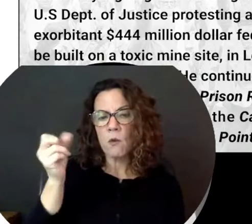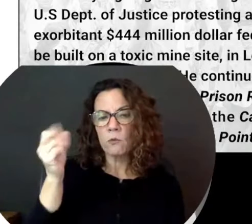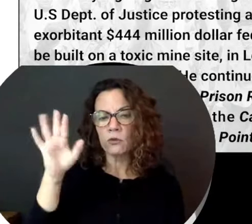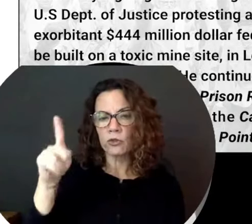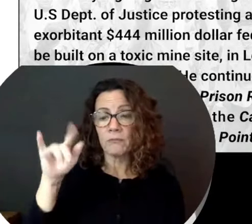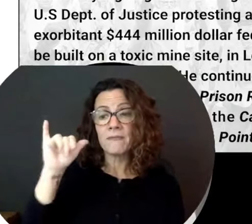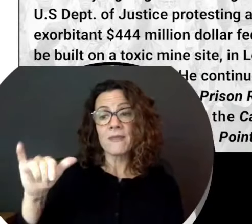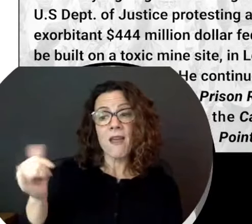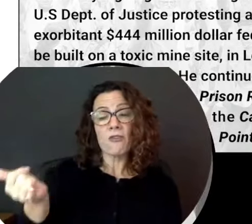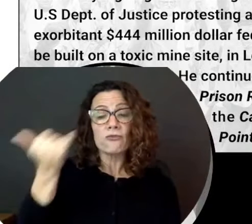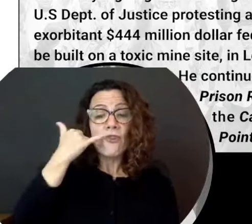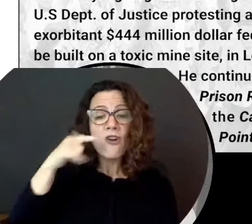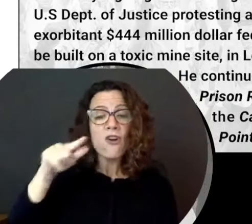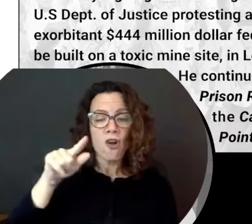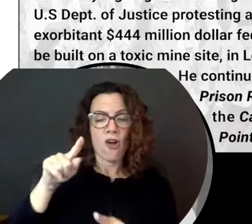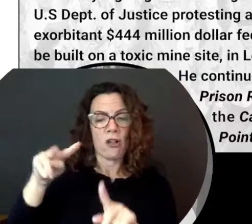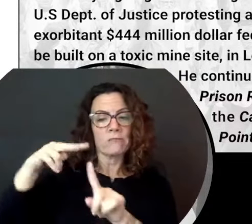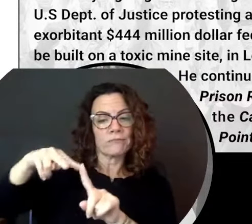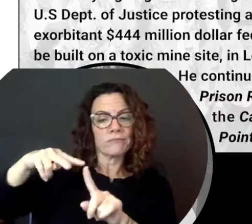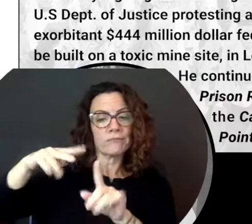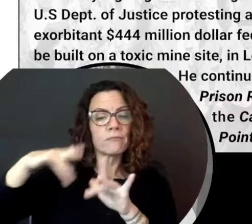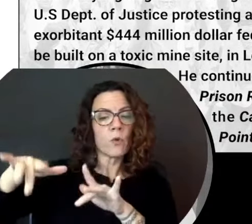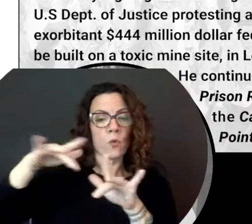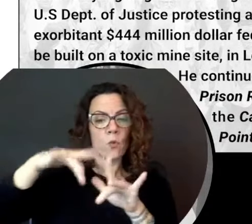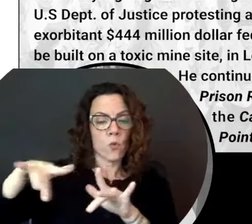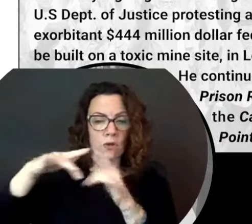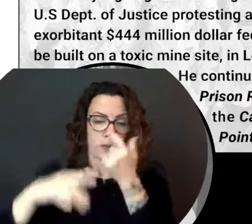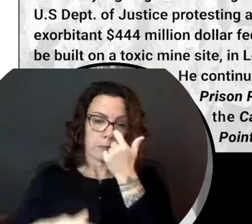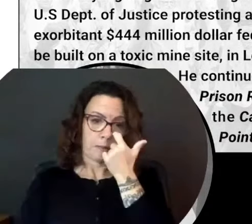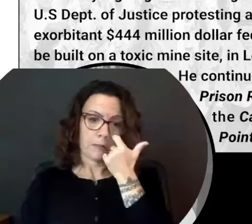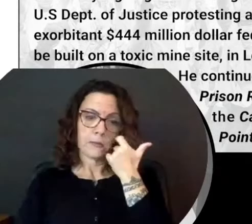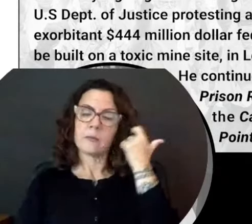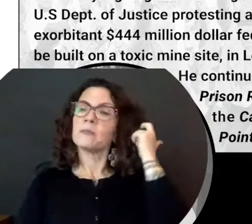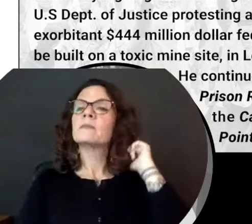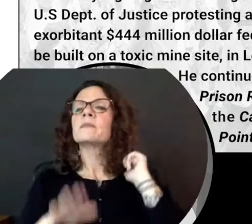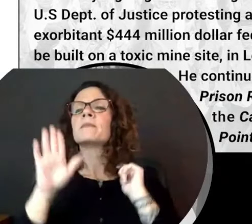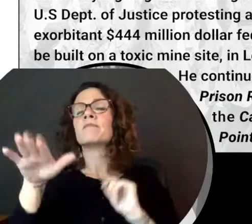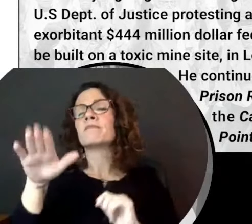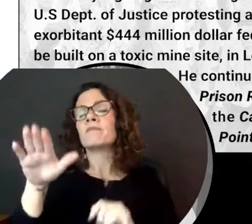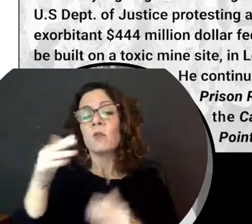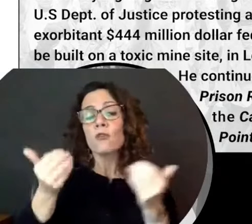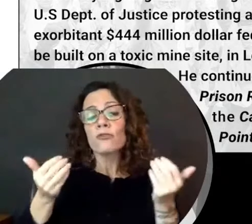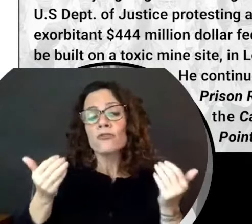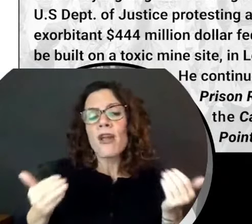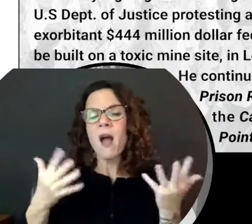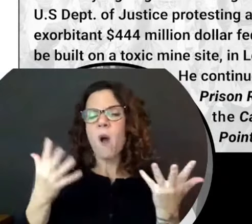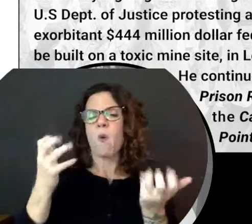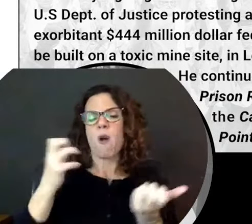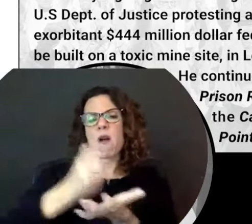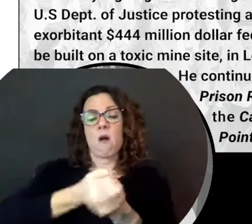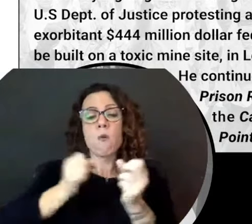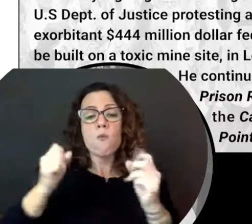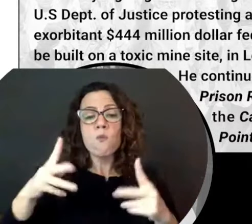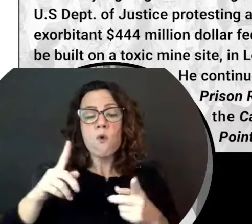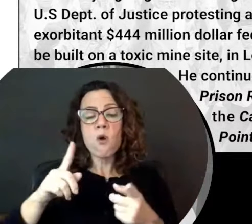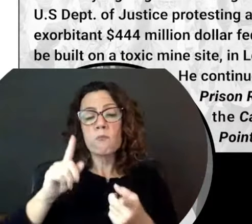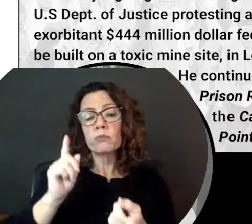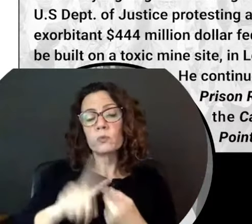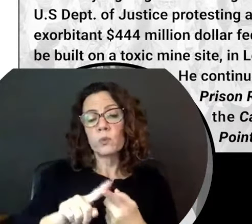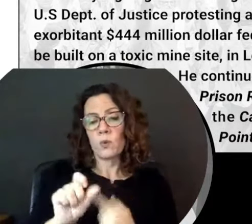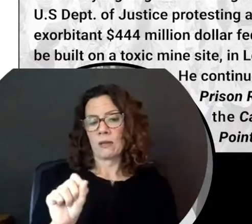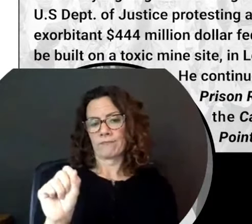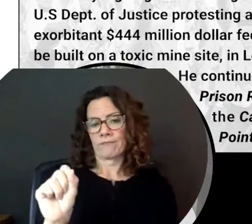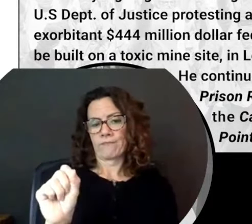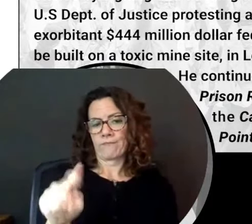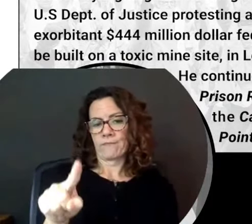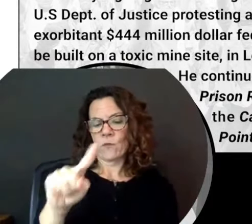3, 2, 1. Right now, I would like to take this opportunity to pose a very interesting and peculiar question. Do you happen